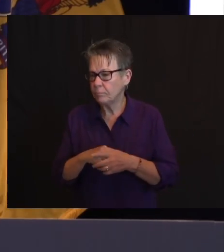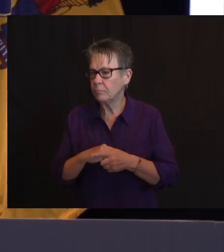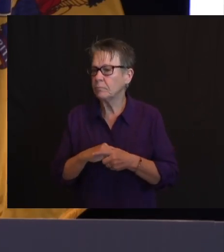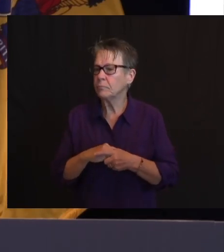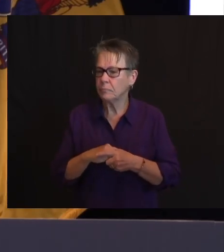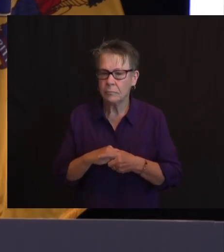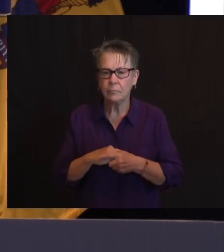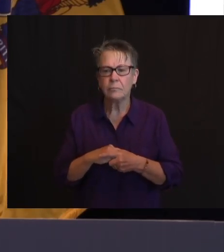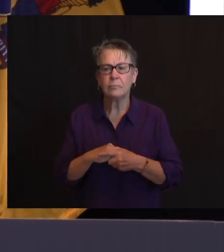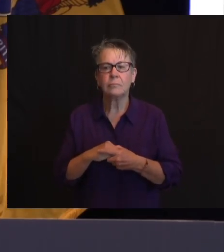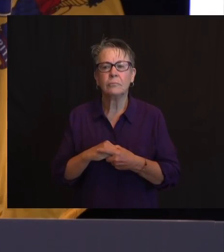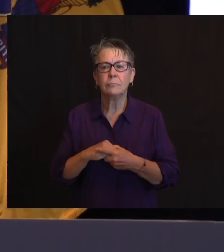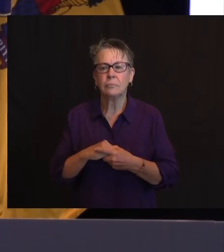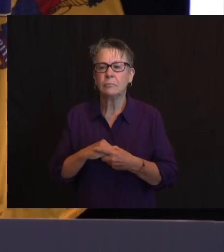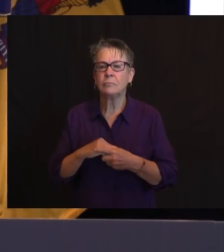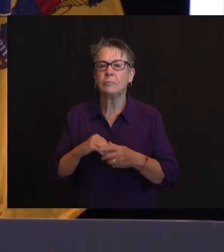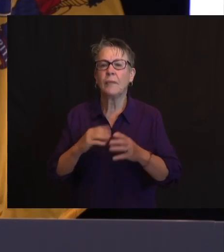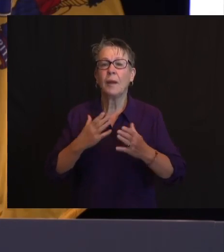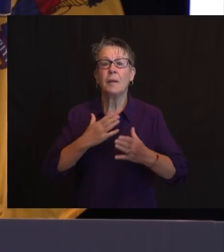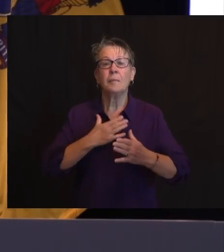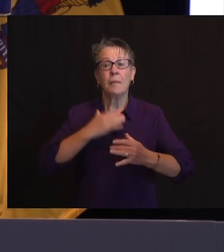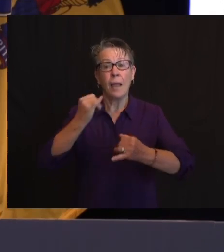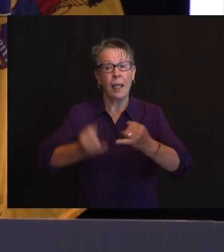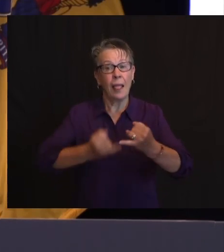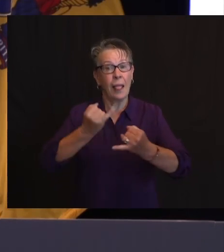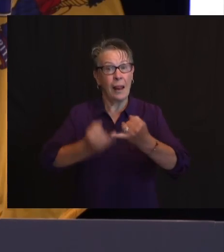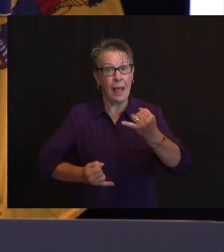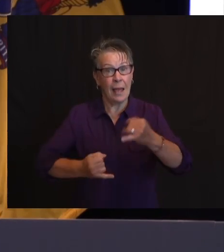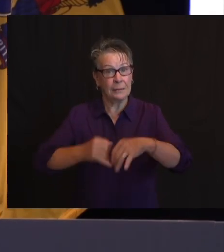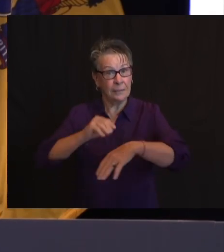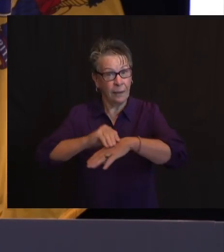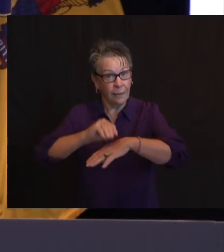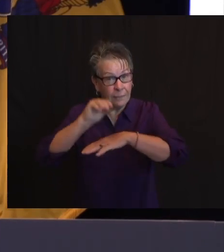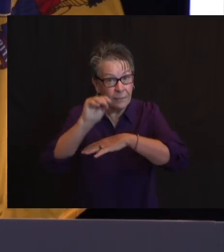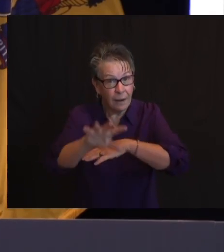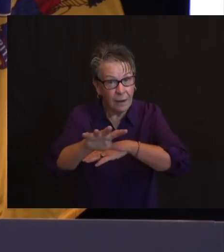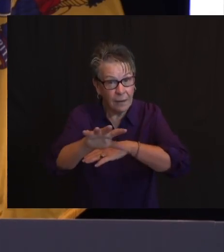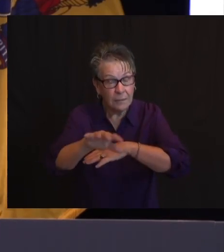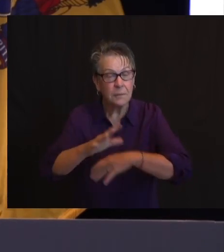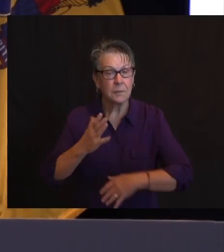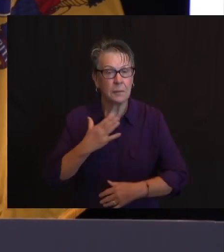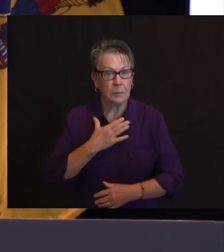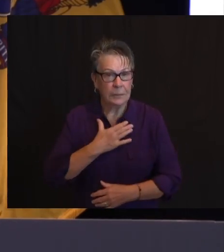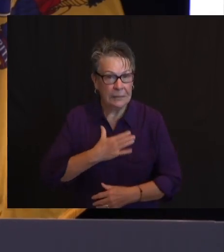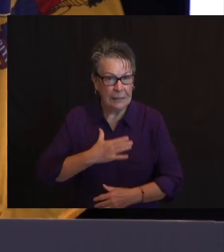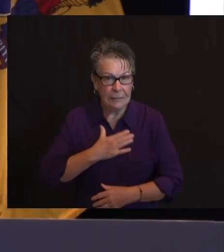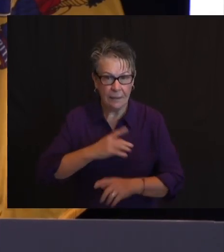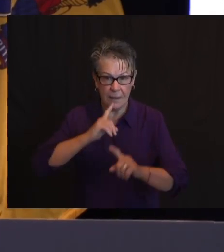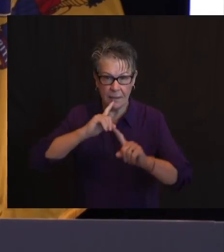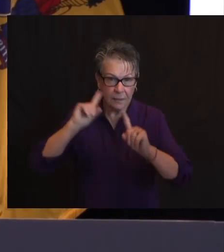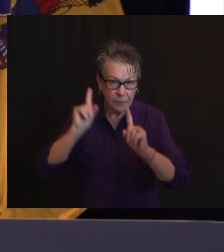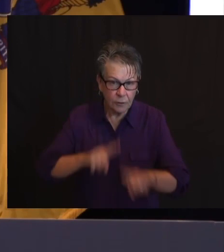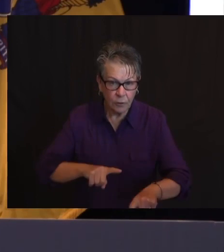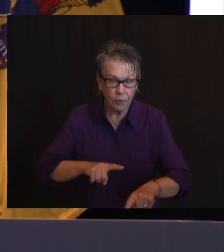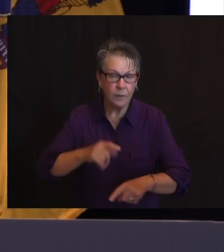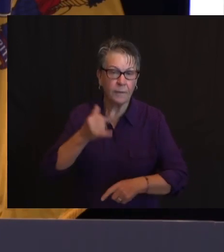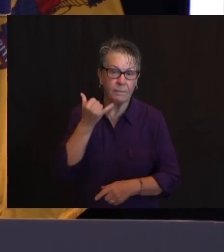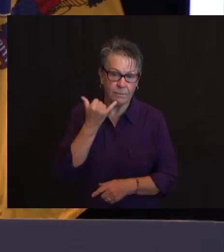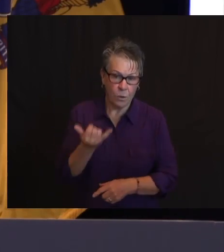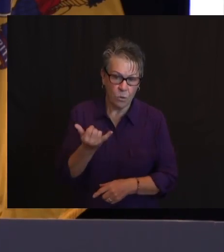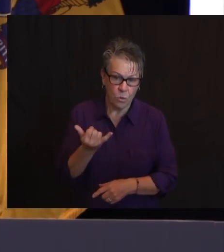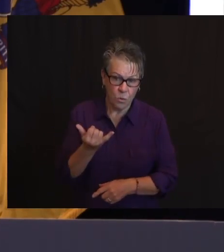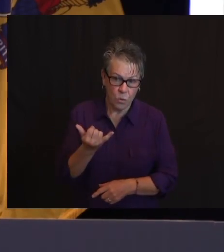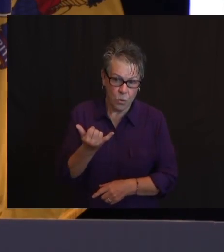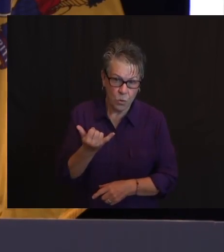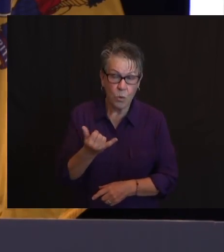straight. This is what I know. This is who we're in touch with. The folks who do this are from your community. They've got no agenda